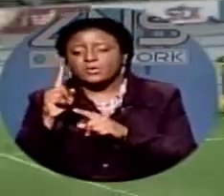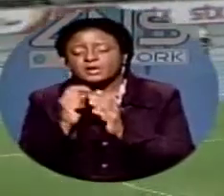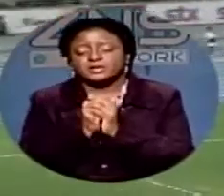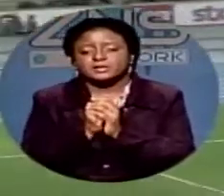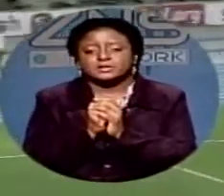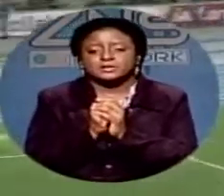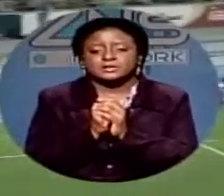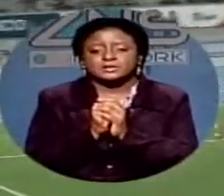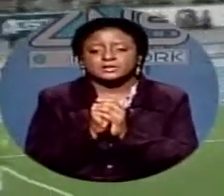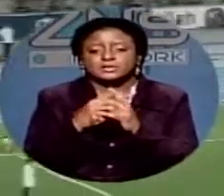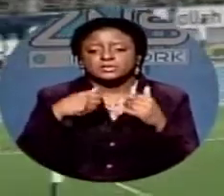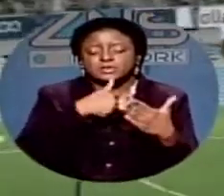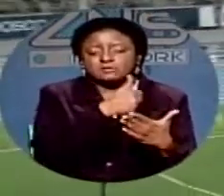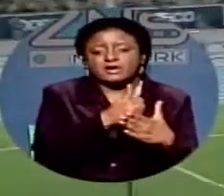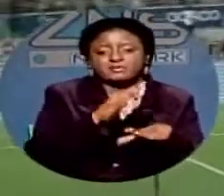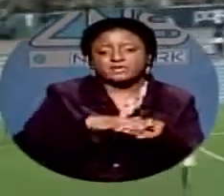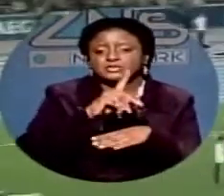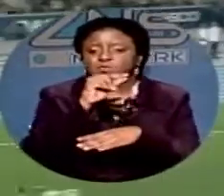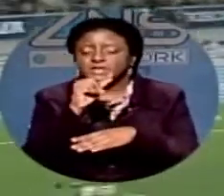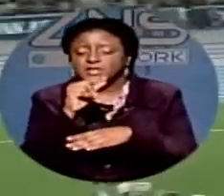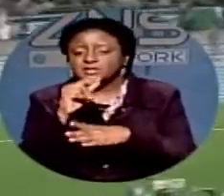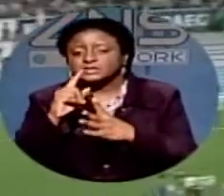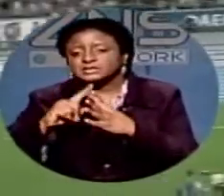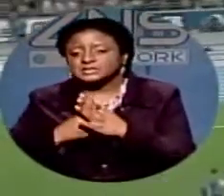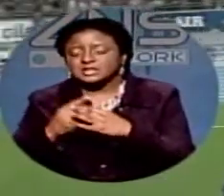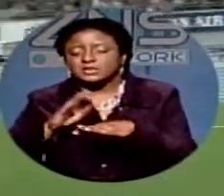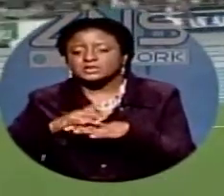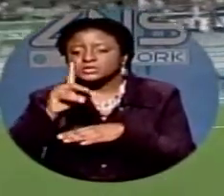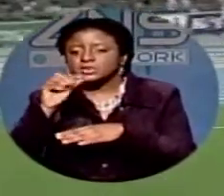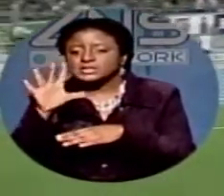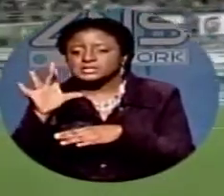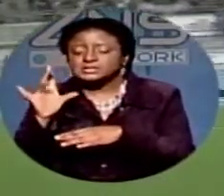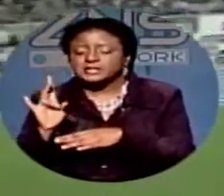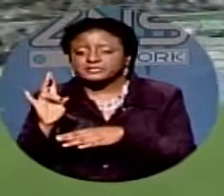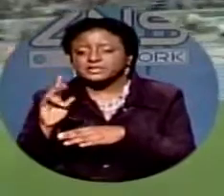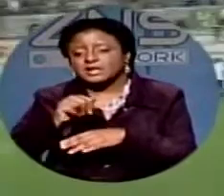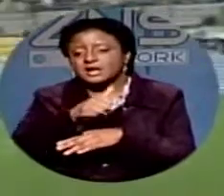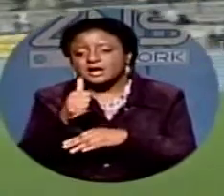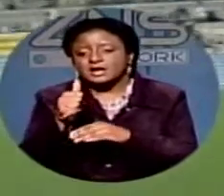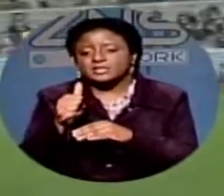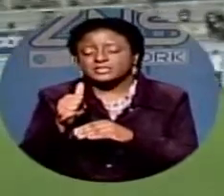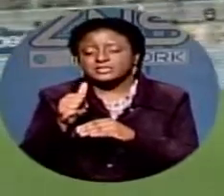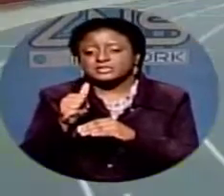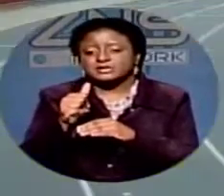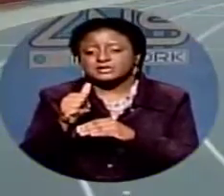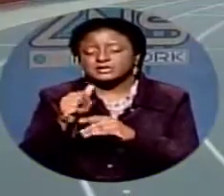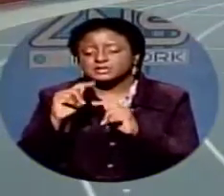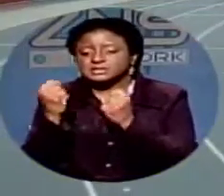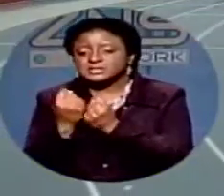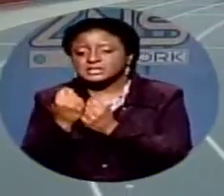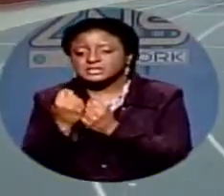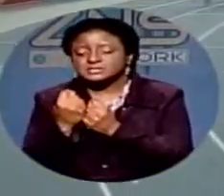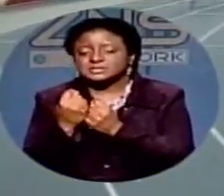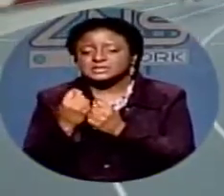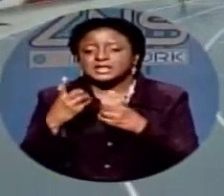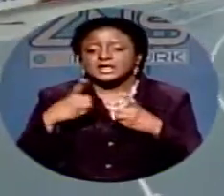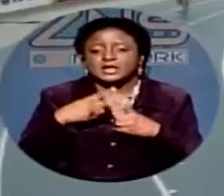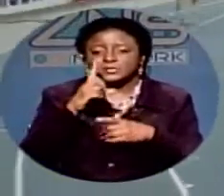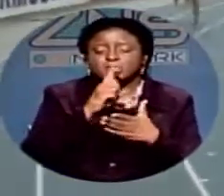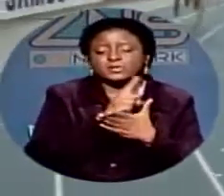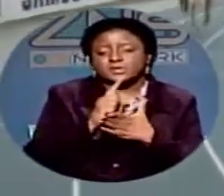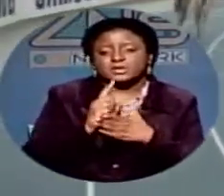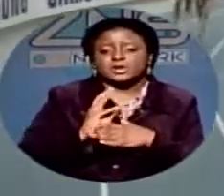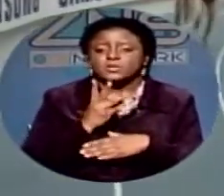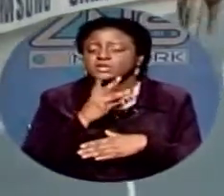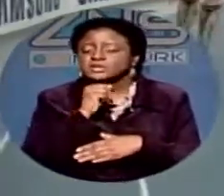27th. Other countries had 1 week to 2 weeks of training camp that worked extremely well for them. For us, we are not